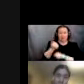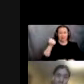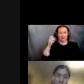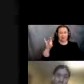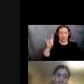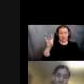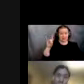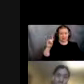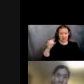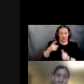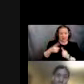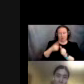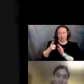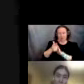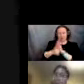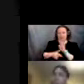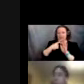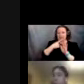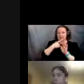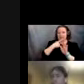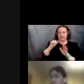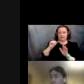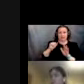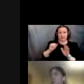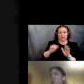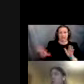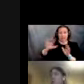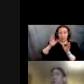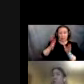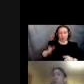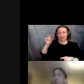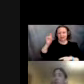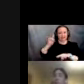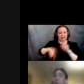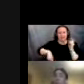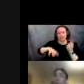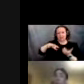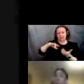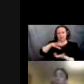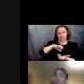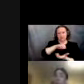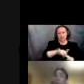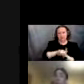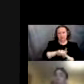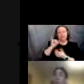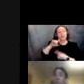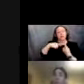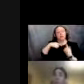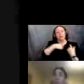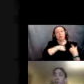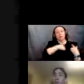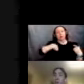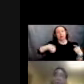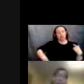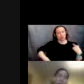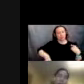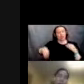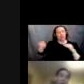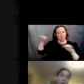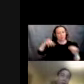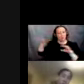when Asians were being prohibited from intermarrying. This was when Chinese immigration was high, so there was trying to